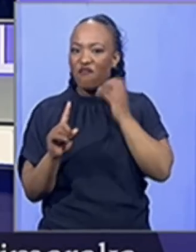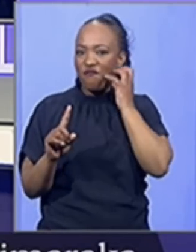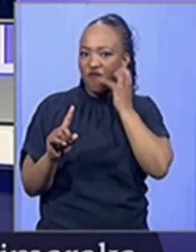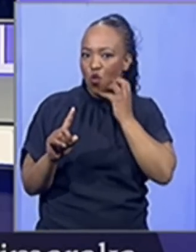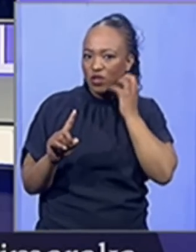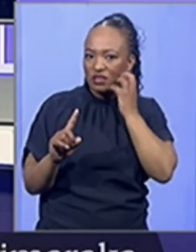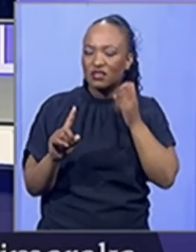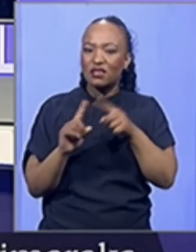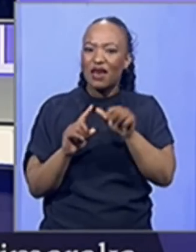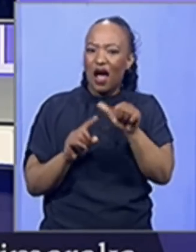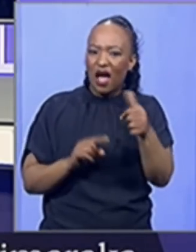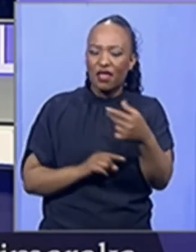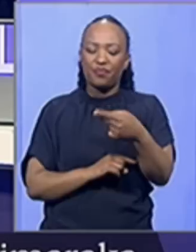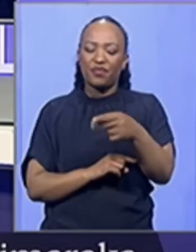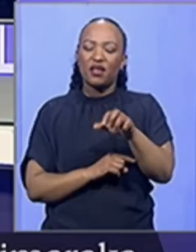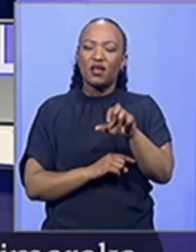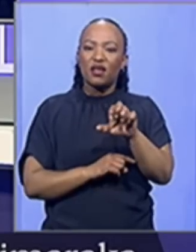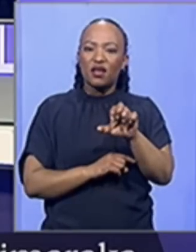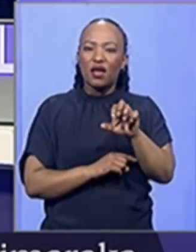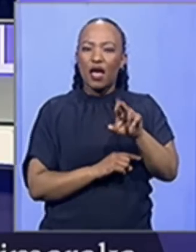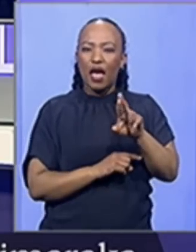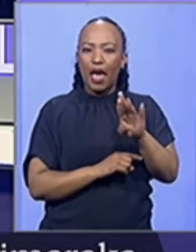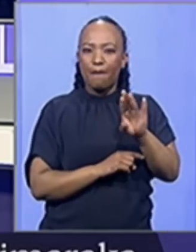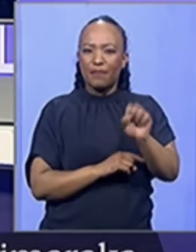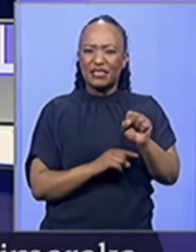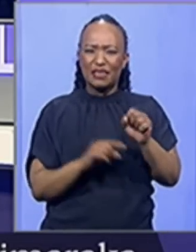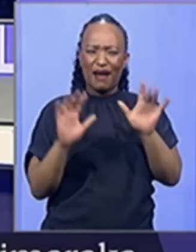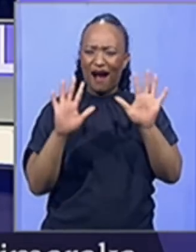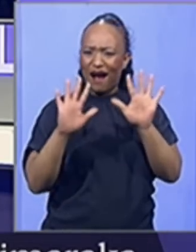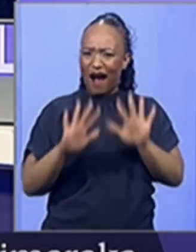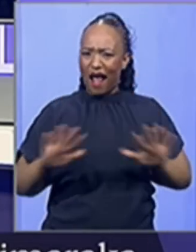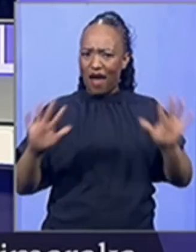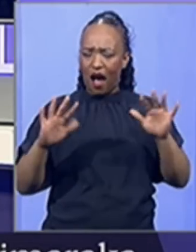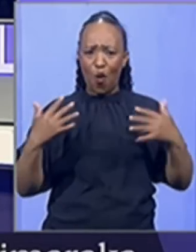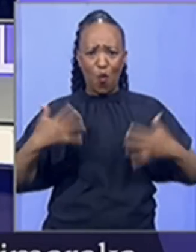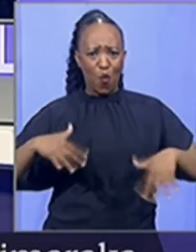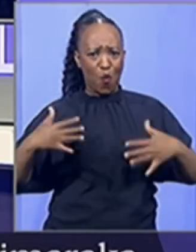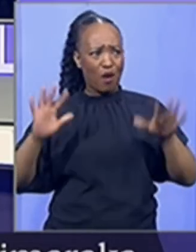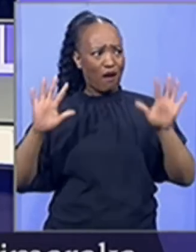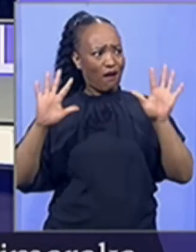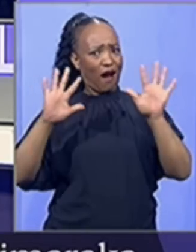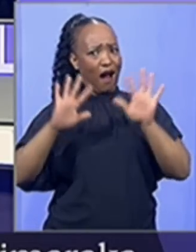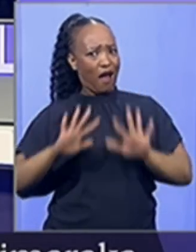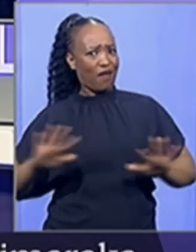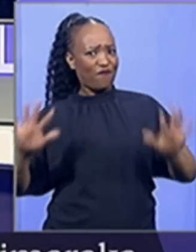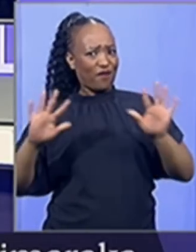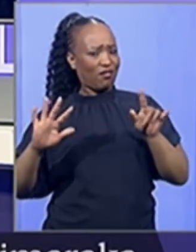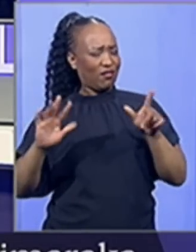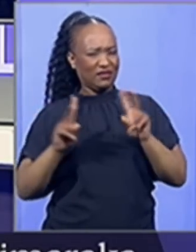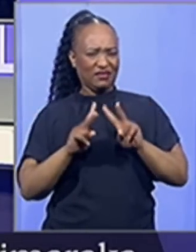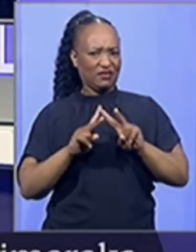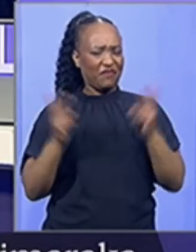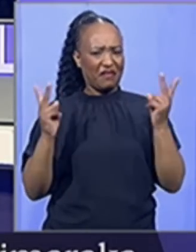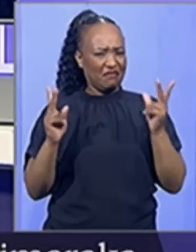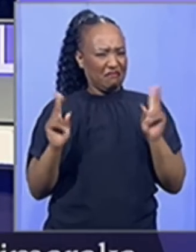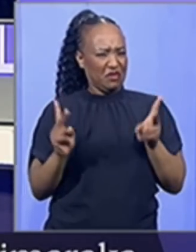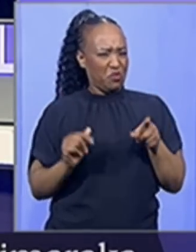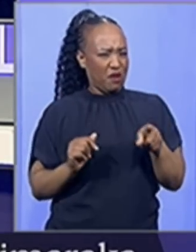herbs tse dingwe tsa tsona di benyang ka mebala e gogelang e seng ya tsona ya tlhago.